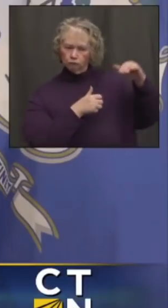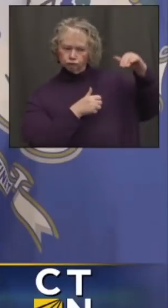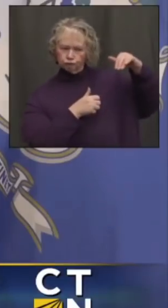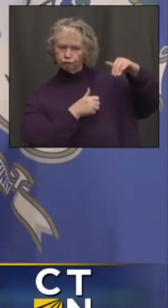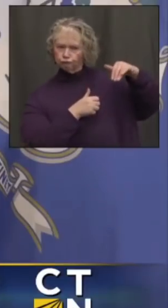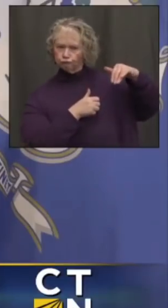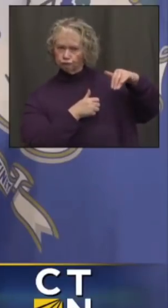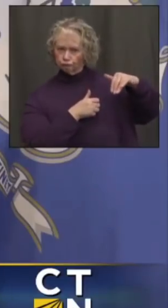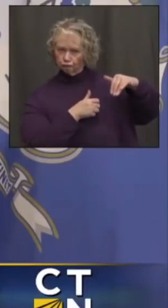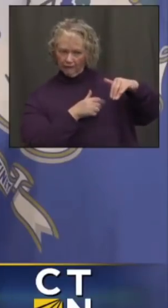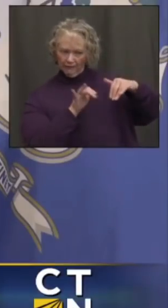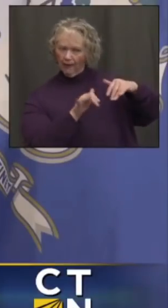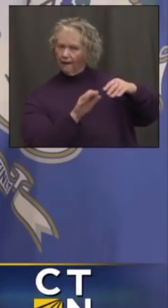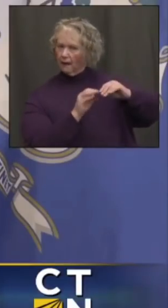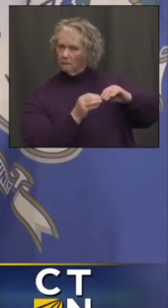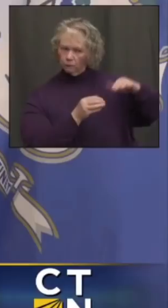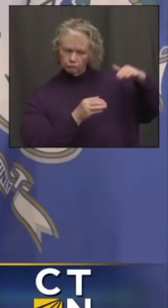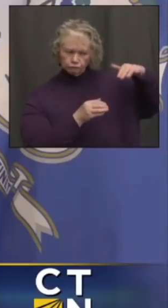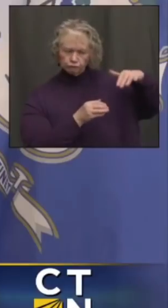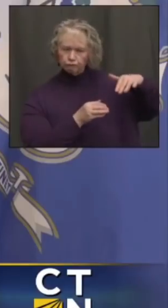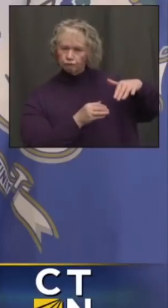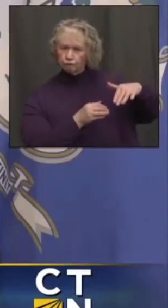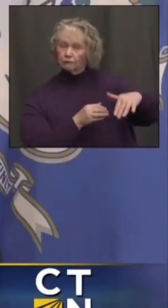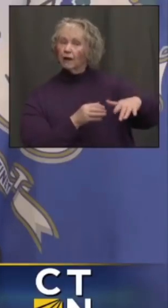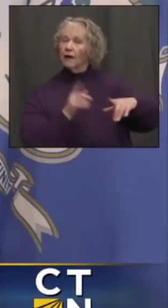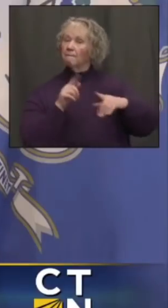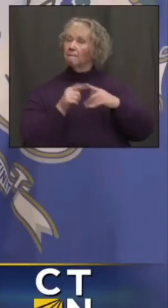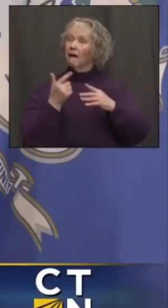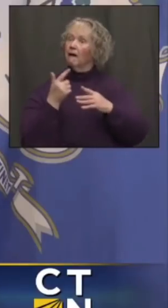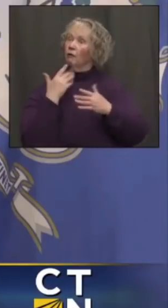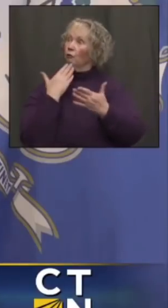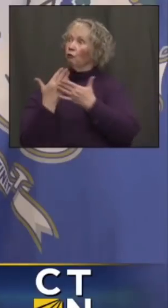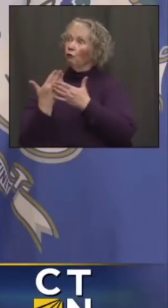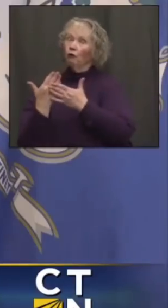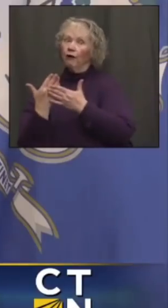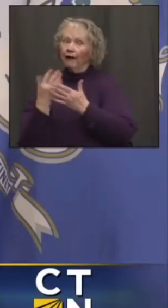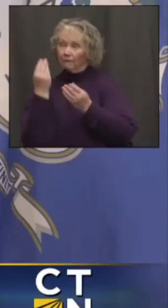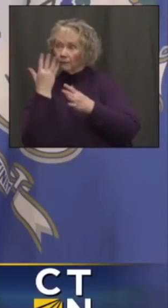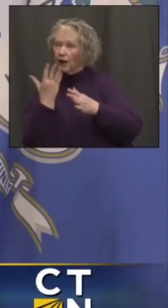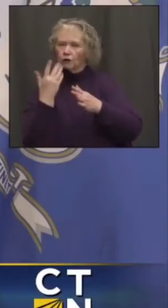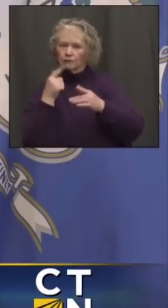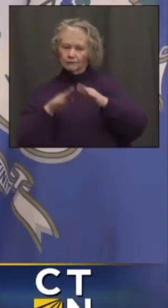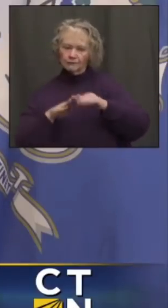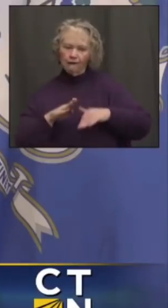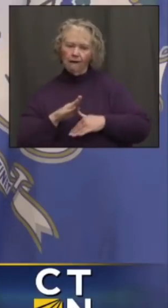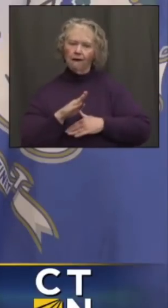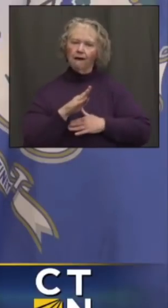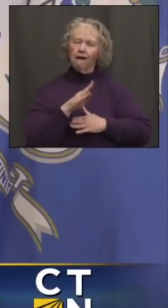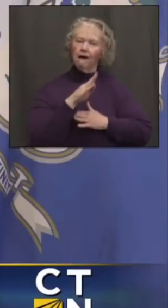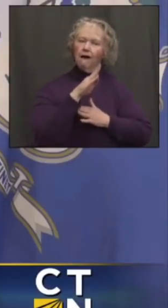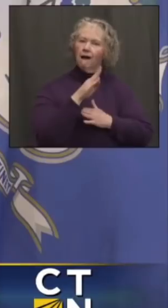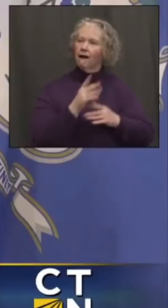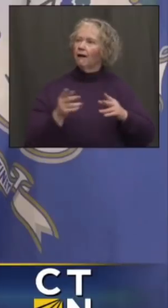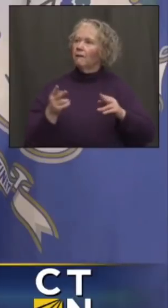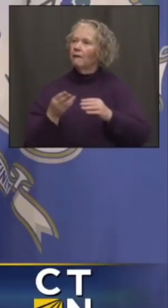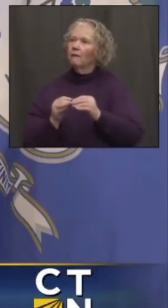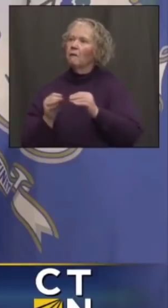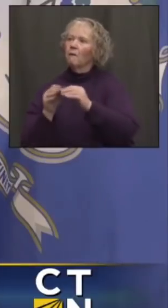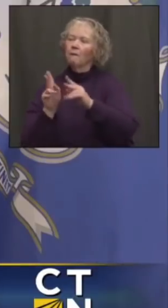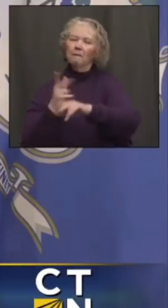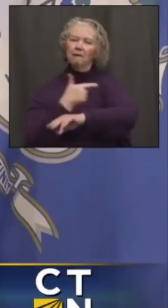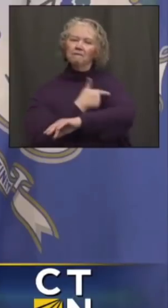I guess I'm getting the signal right now. So, hey, look, thank you, everybody. I think the trend lines, the bad lines are trending down.